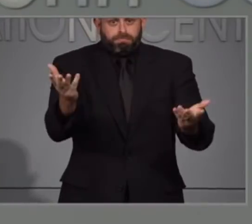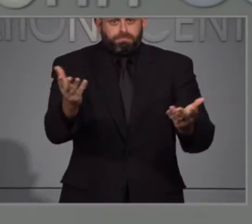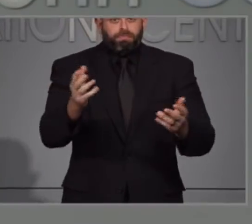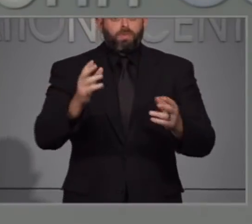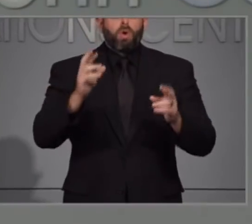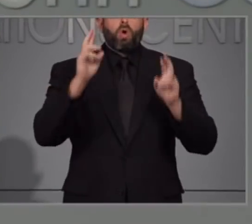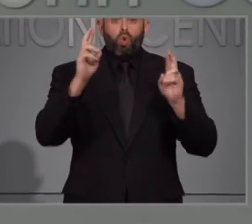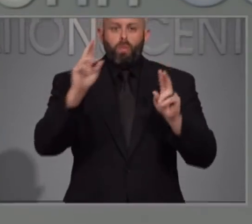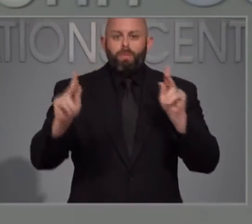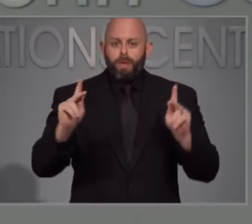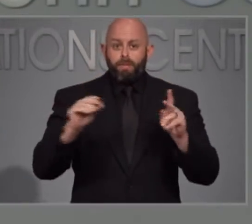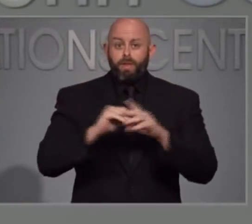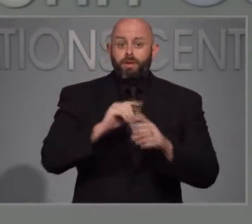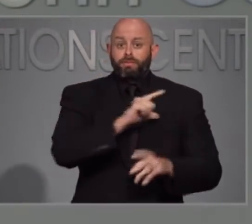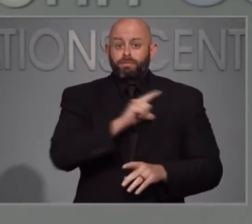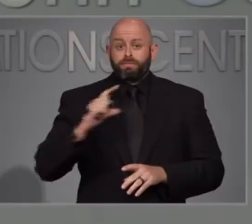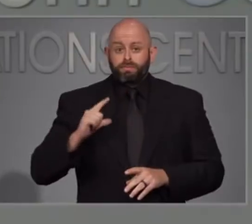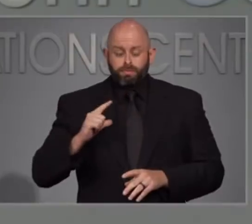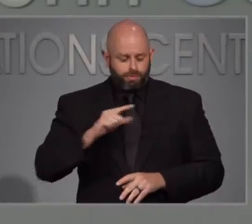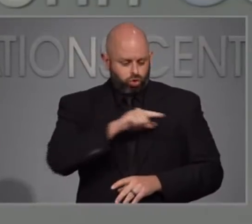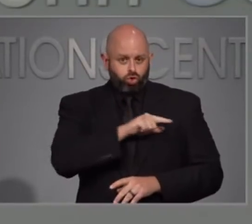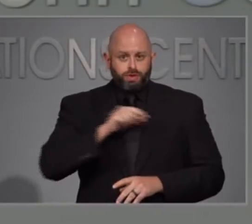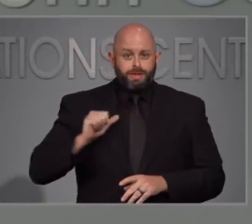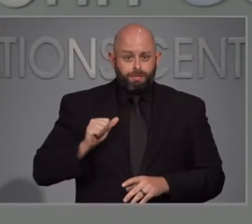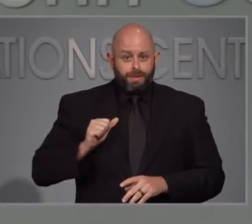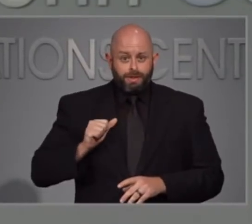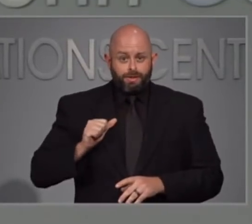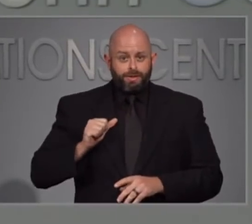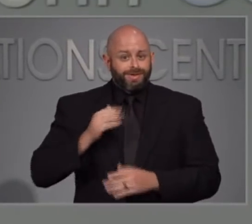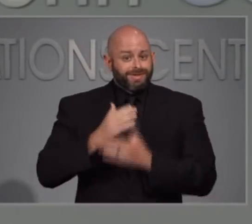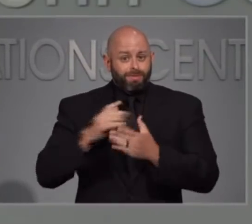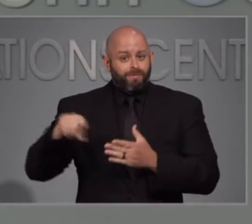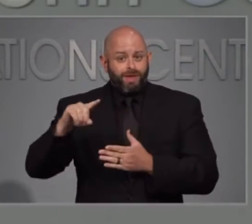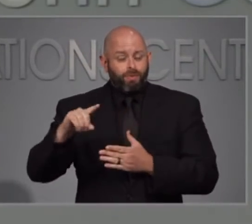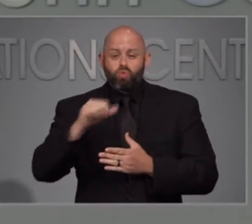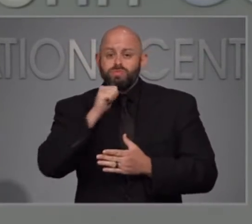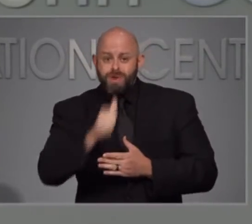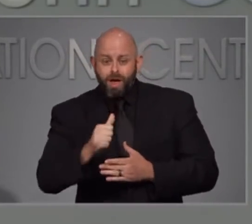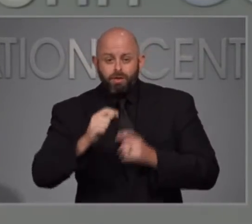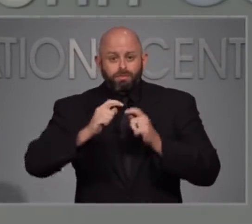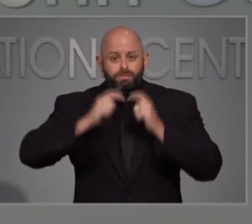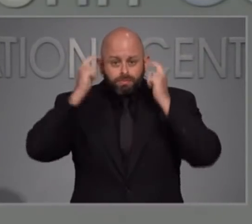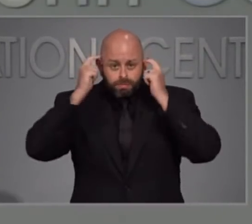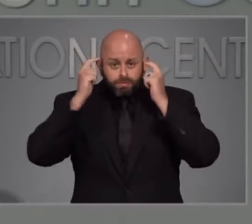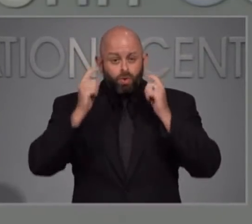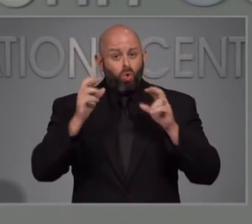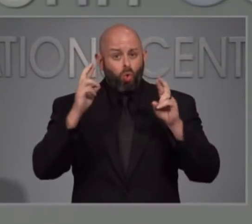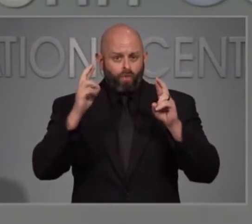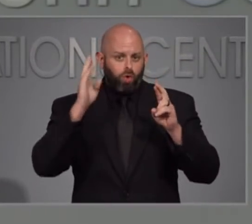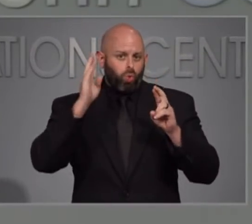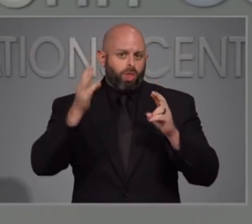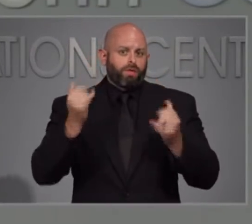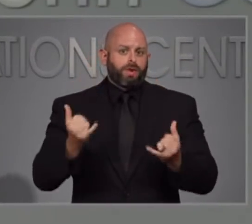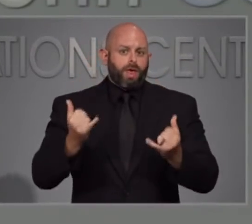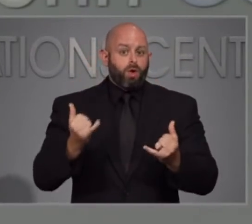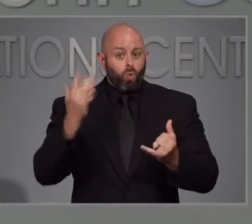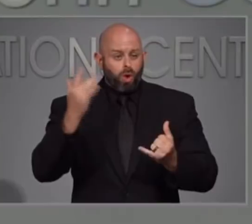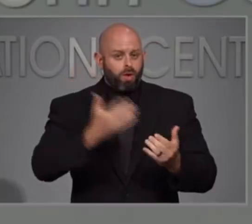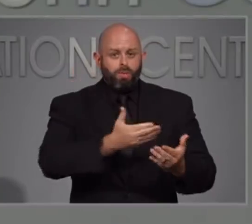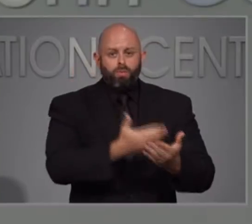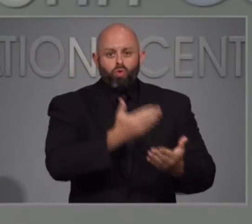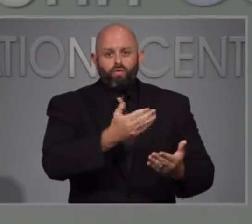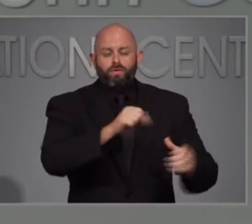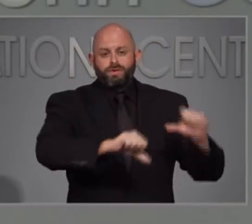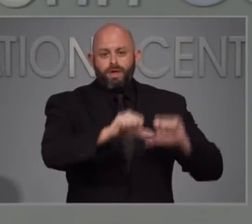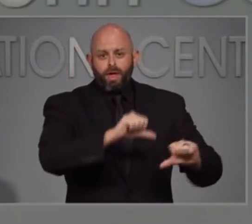General Assembly, those who are not wearing face coverings, will now. The medical science is overwhelming. The